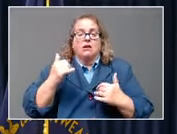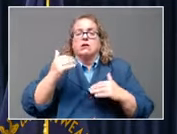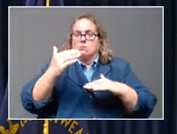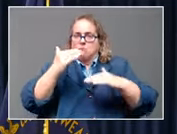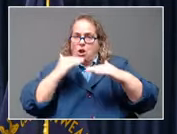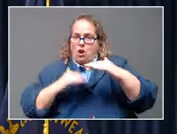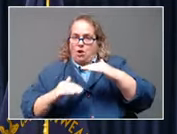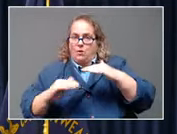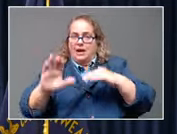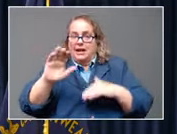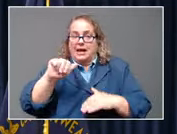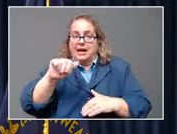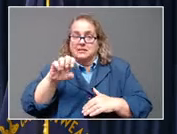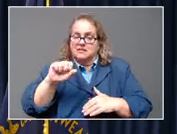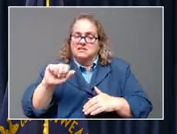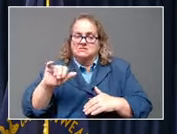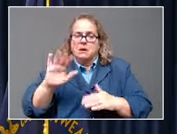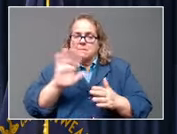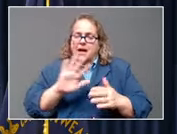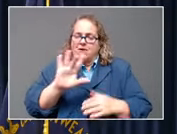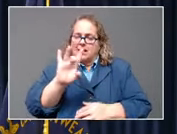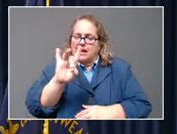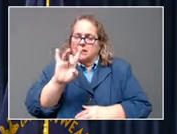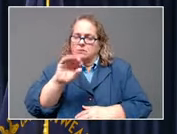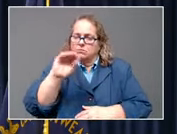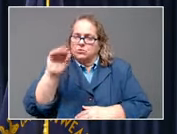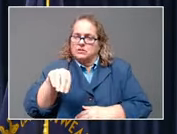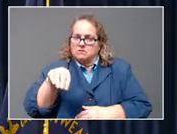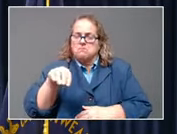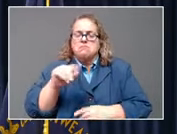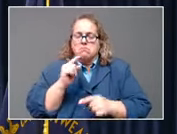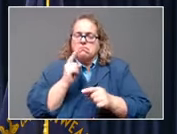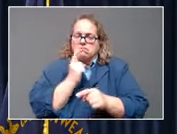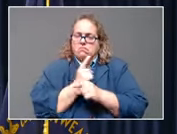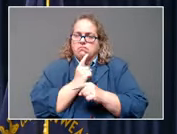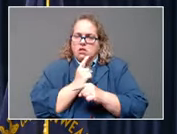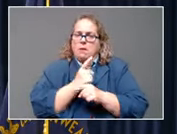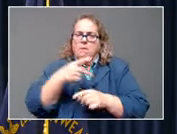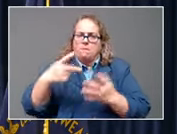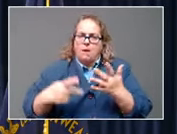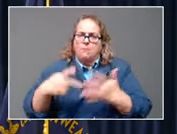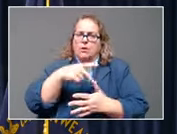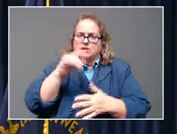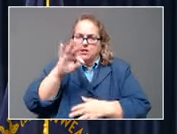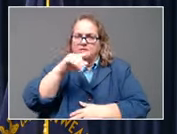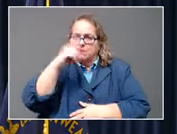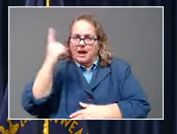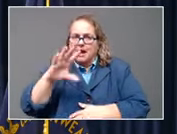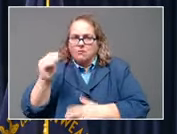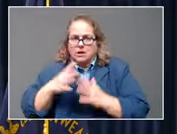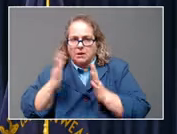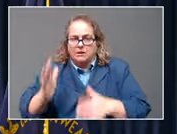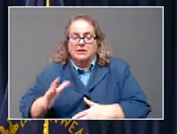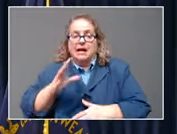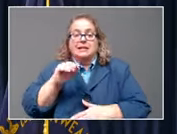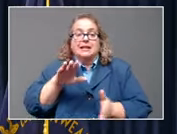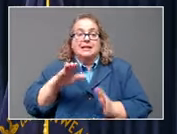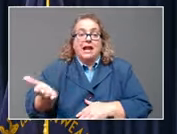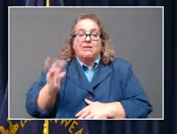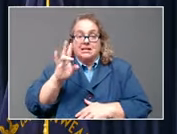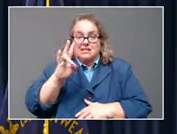cases being about 8%, right on the population line, deaths being 7%